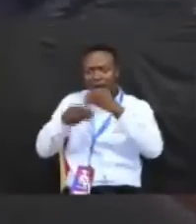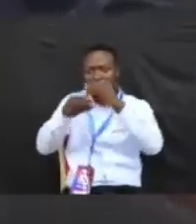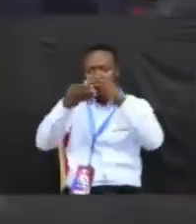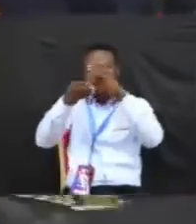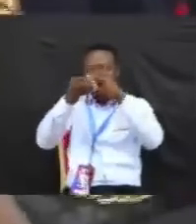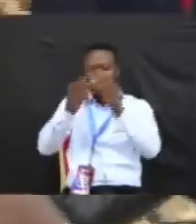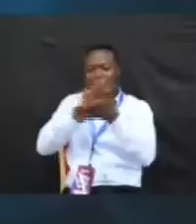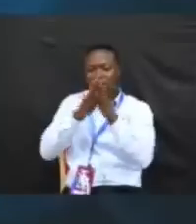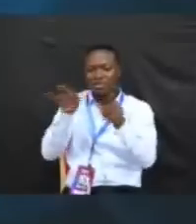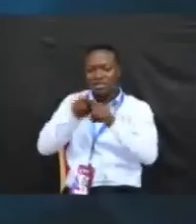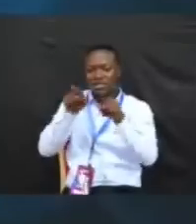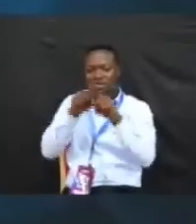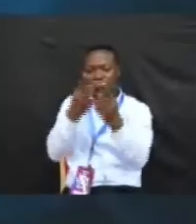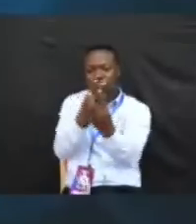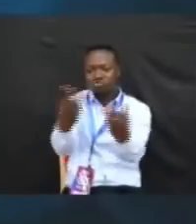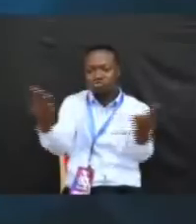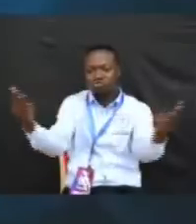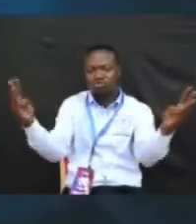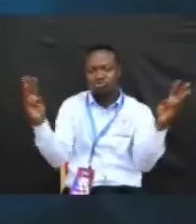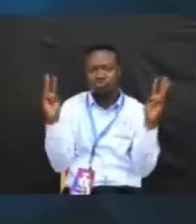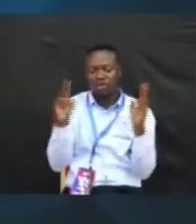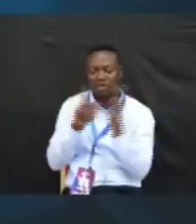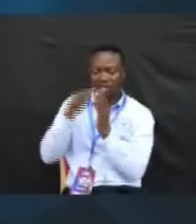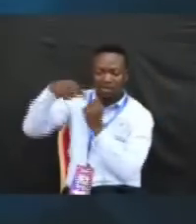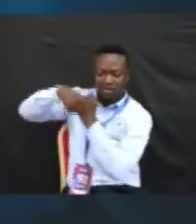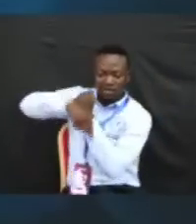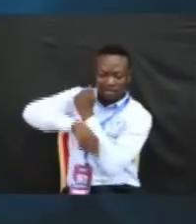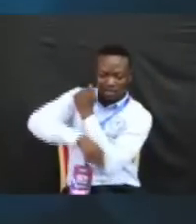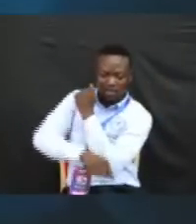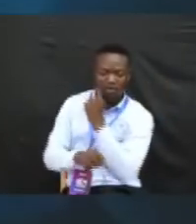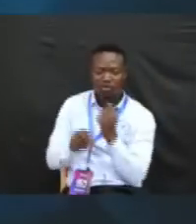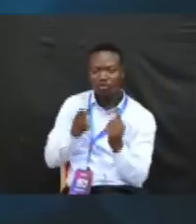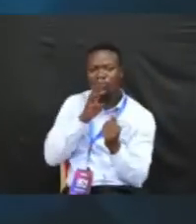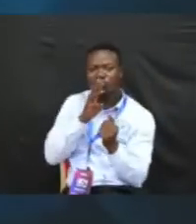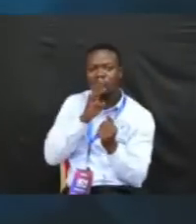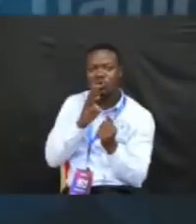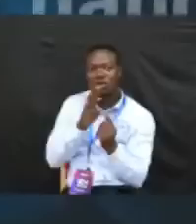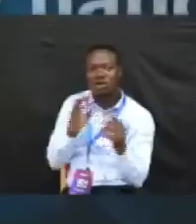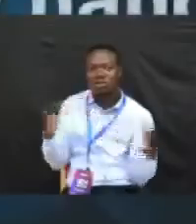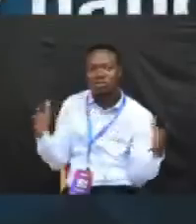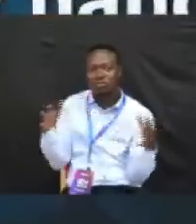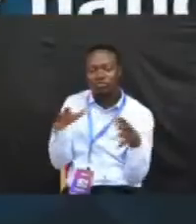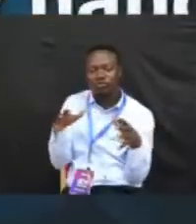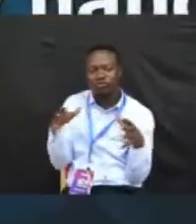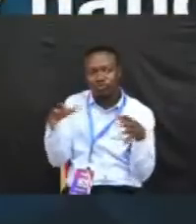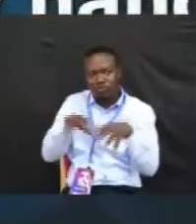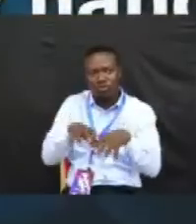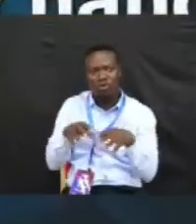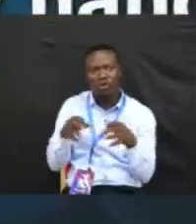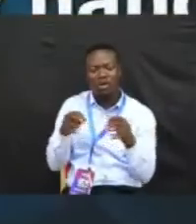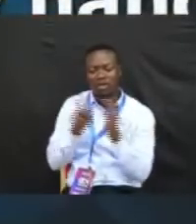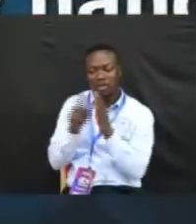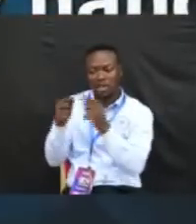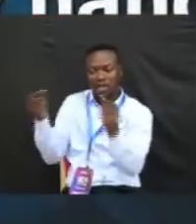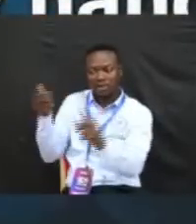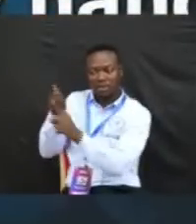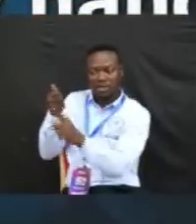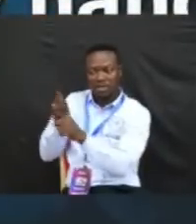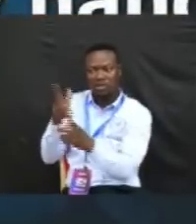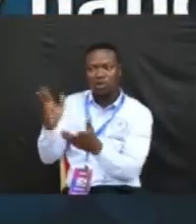like a wall. The deep waters congealed in the hearts of the sea. The enemy